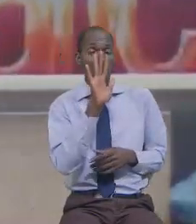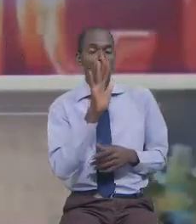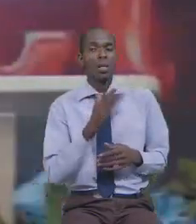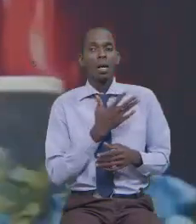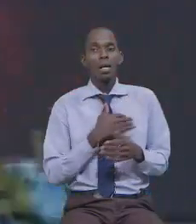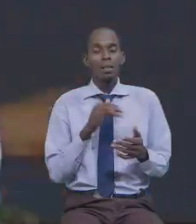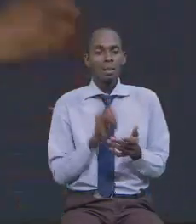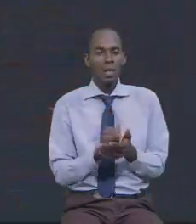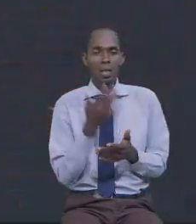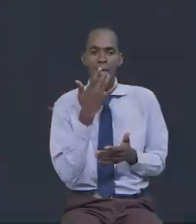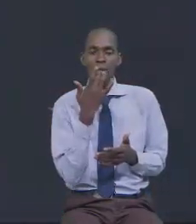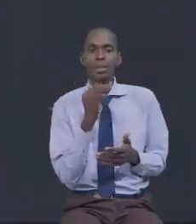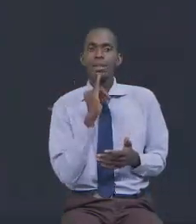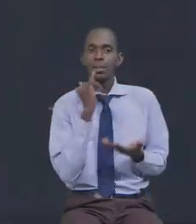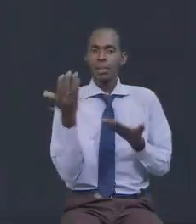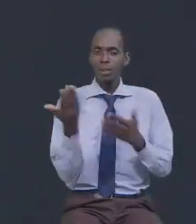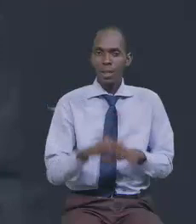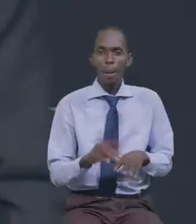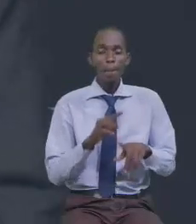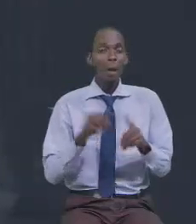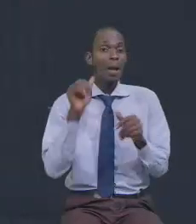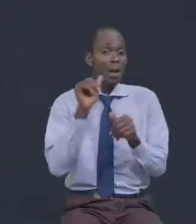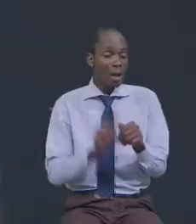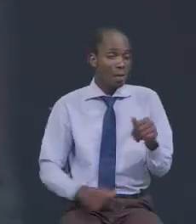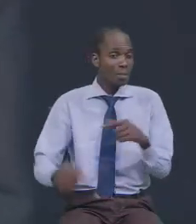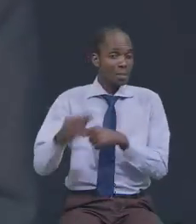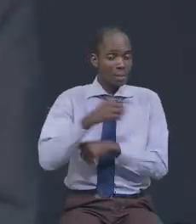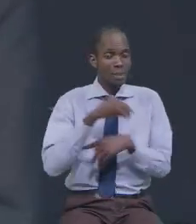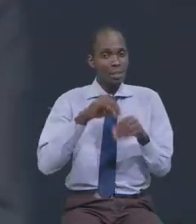5:15. But every day in the morning,